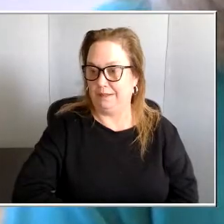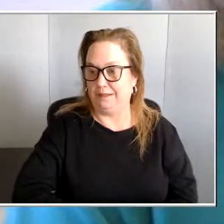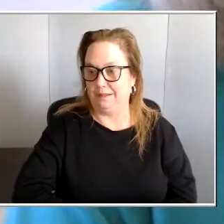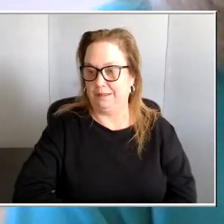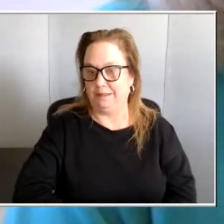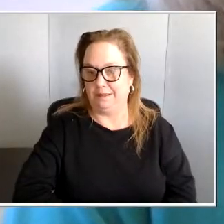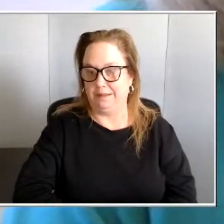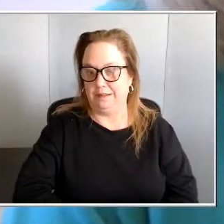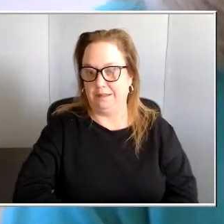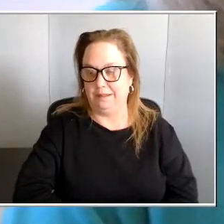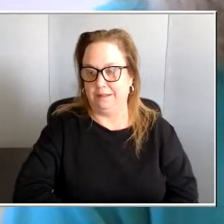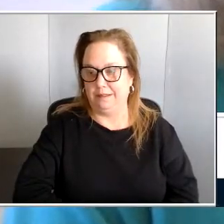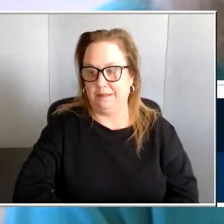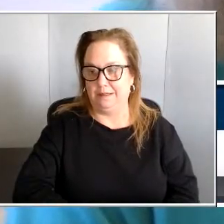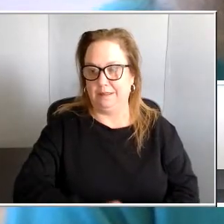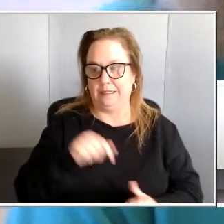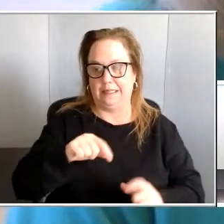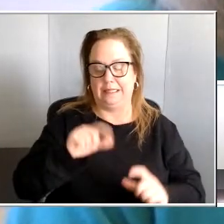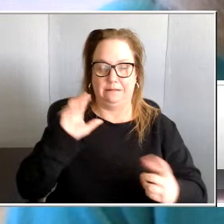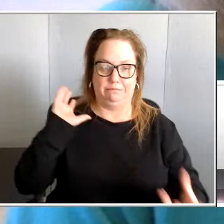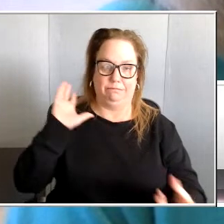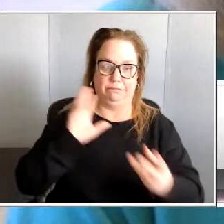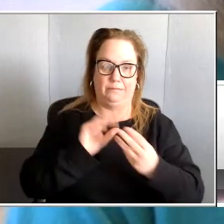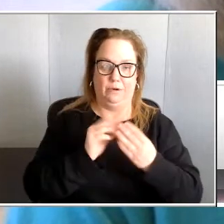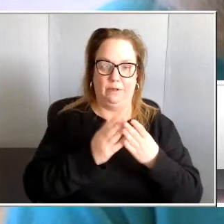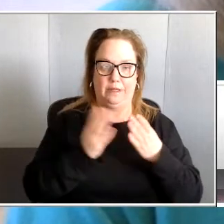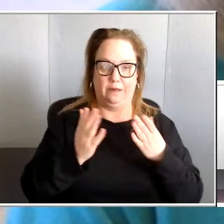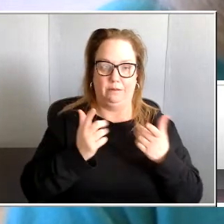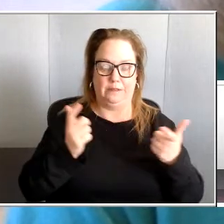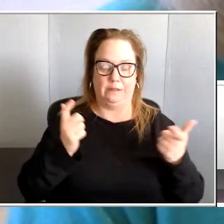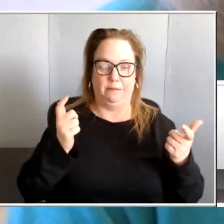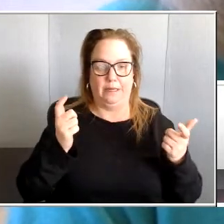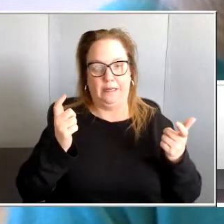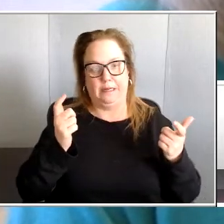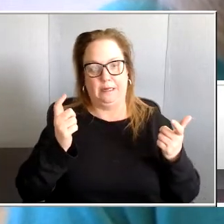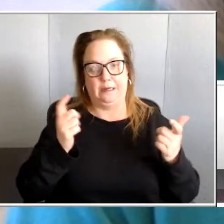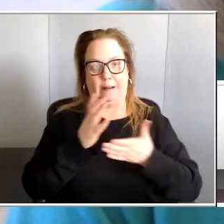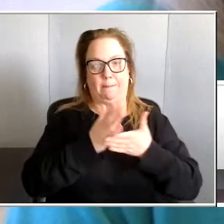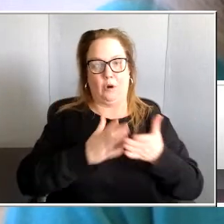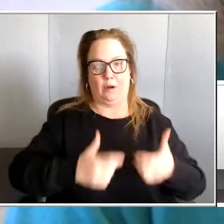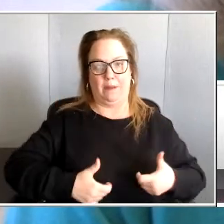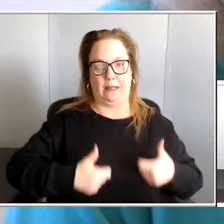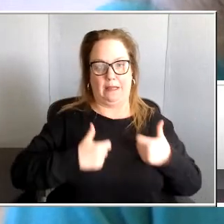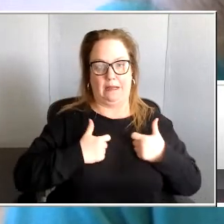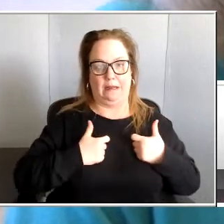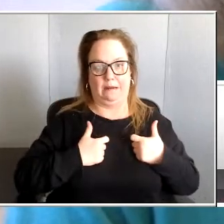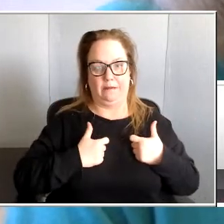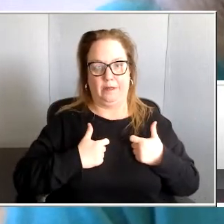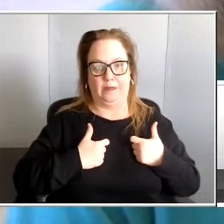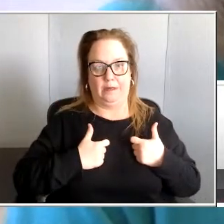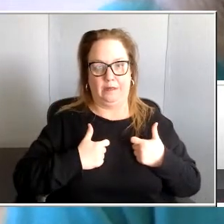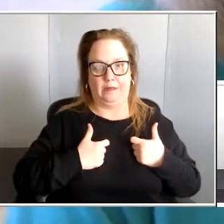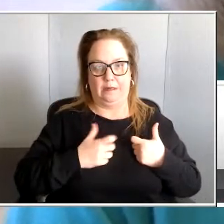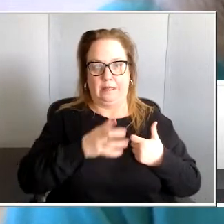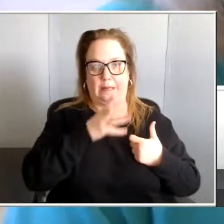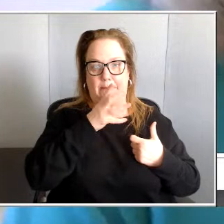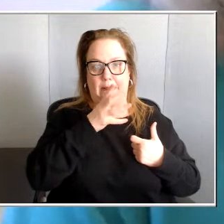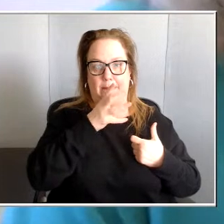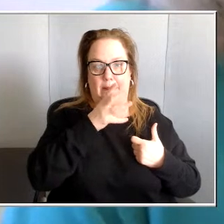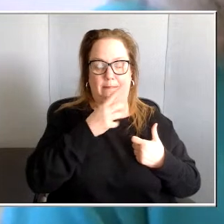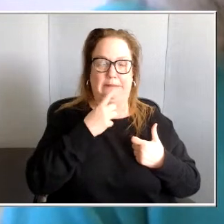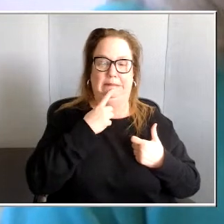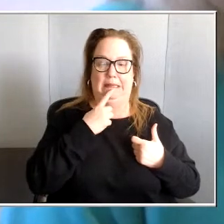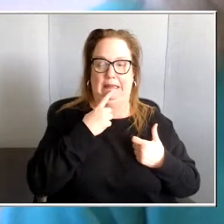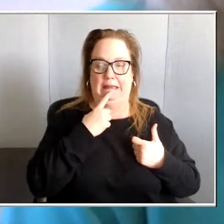I mean, this whole thing was a big part of my life, and like my mom was saying, just